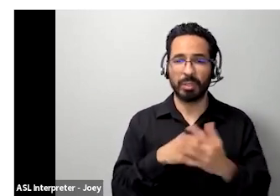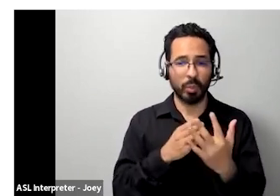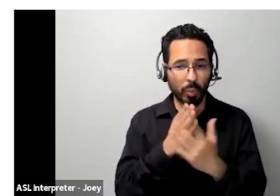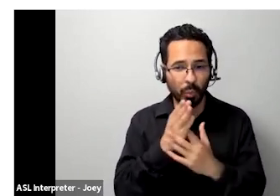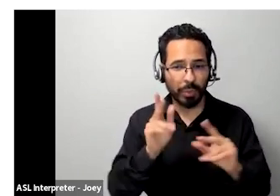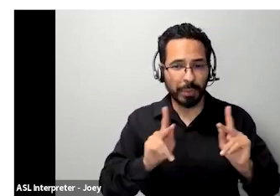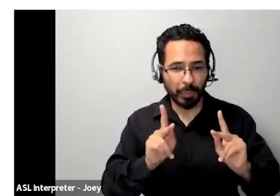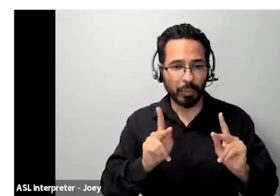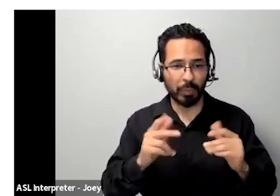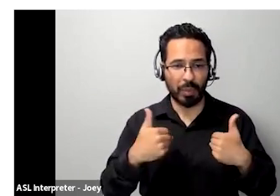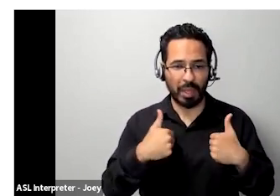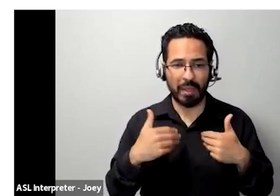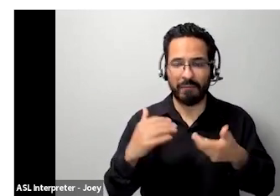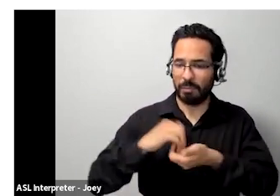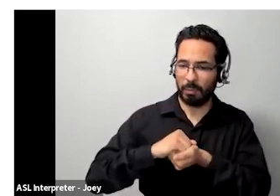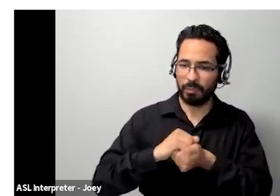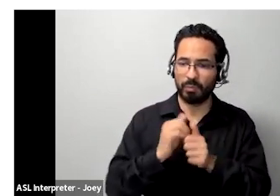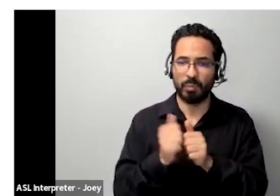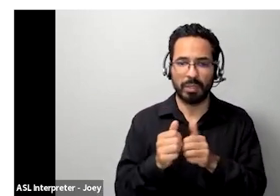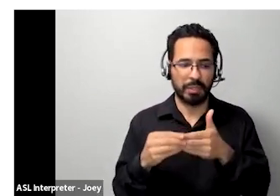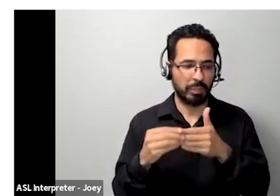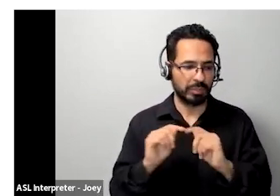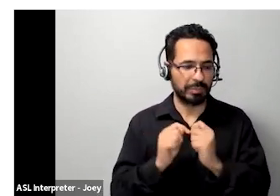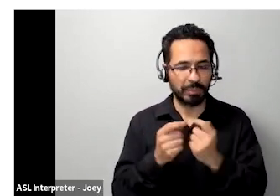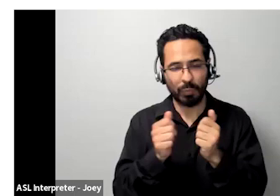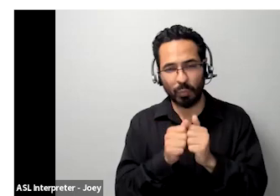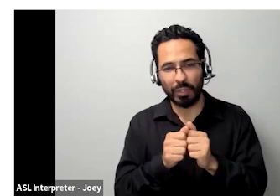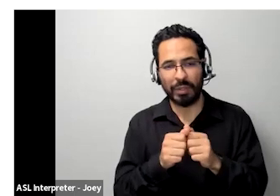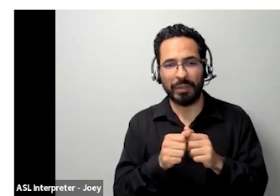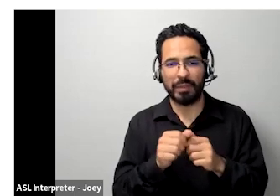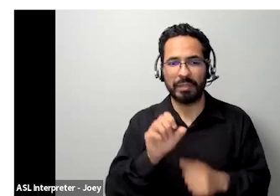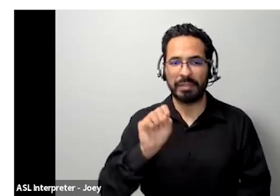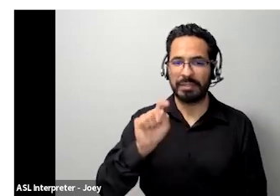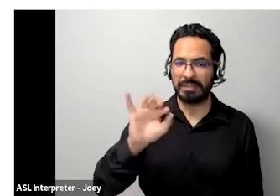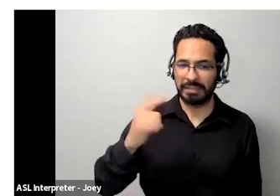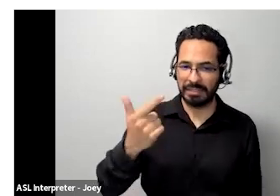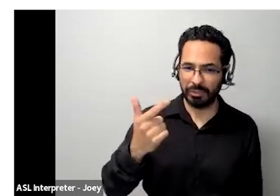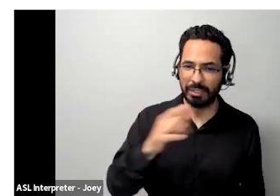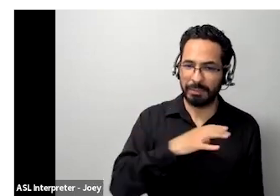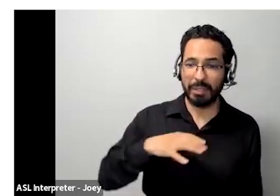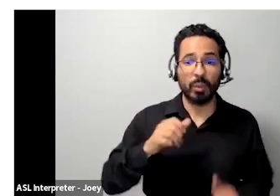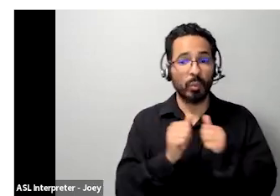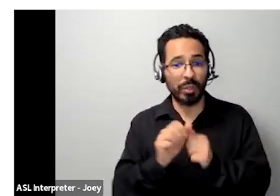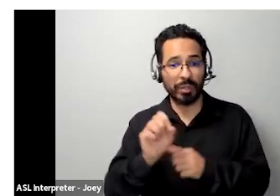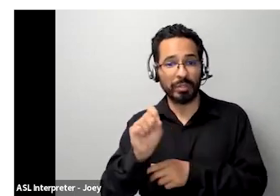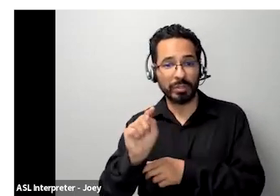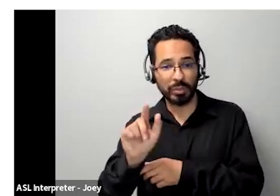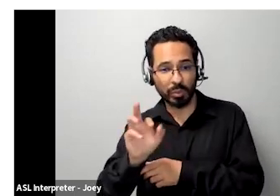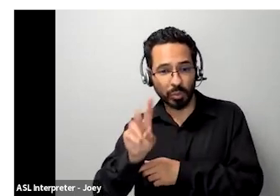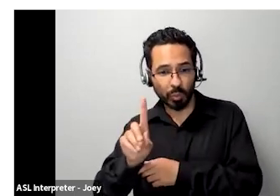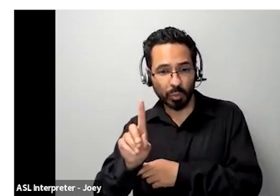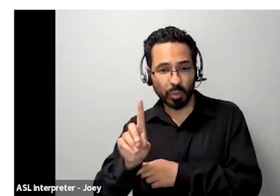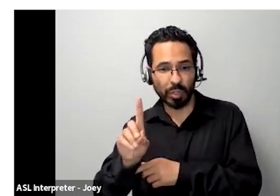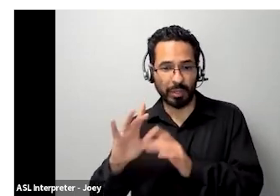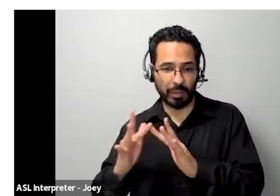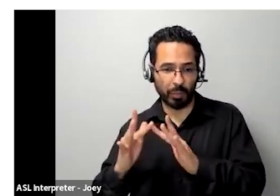that you have with your leadership team, with your steering committee, with your steward network. You also have to have training, of